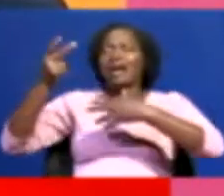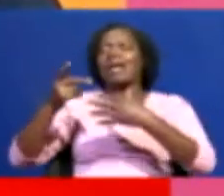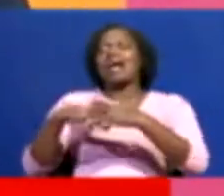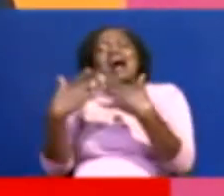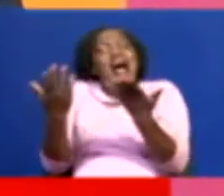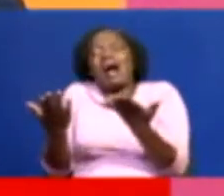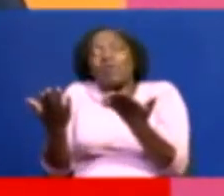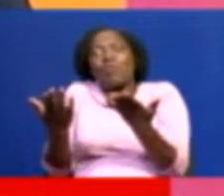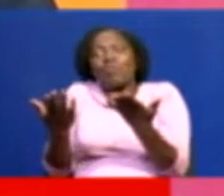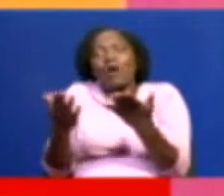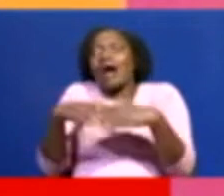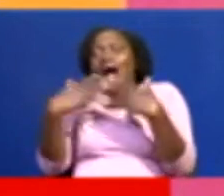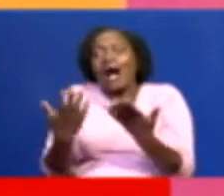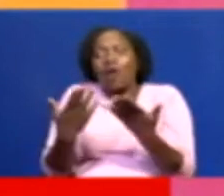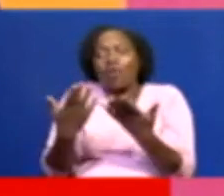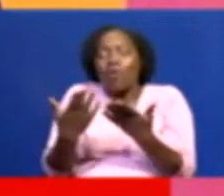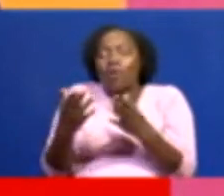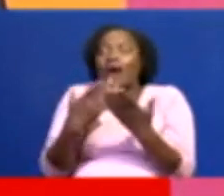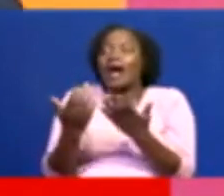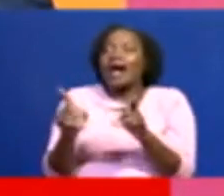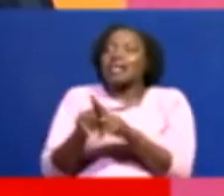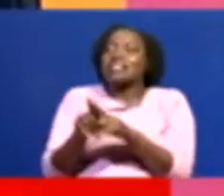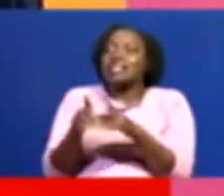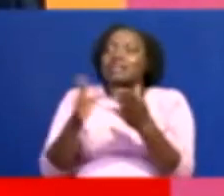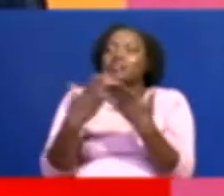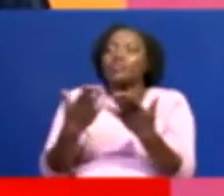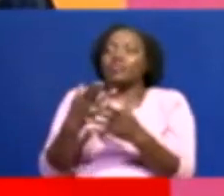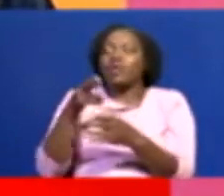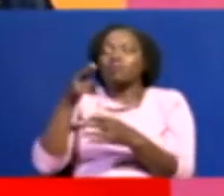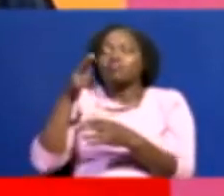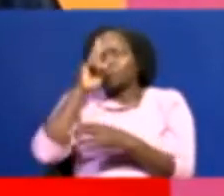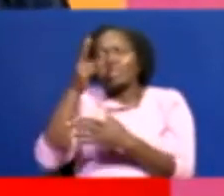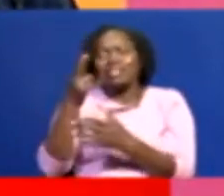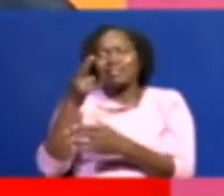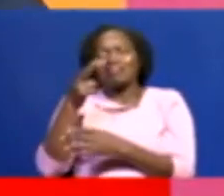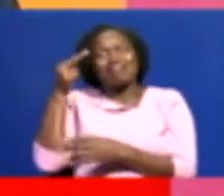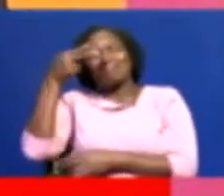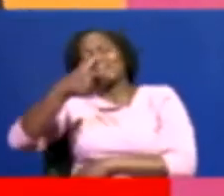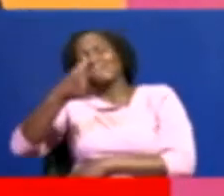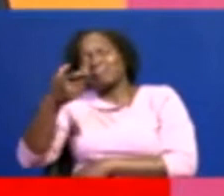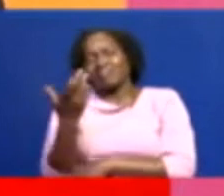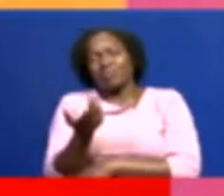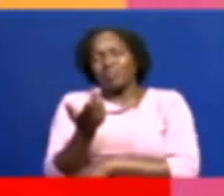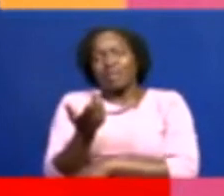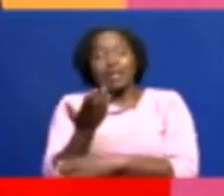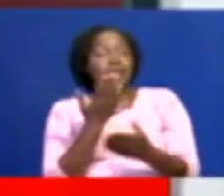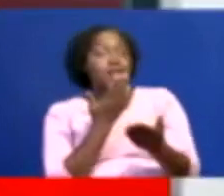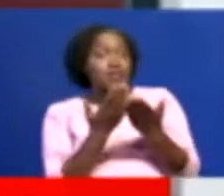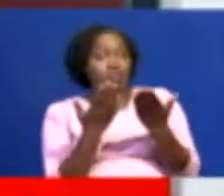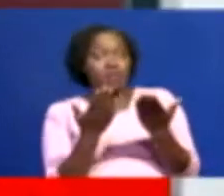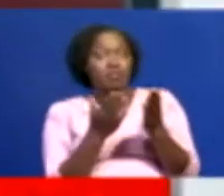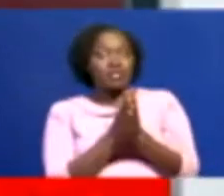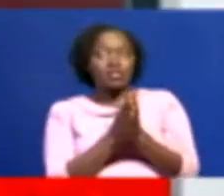that visualized as a weapon by the police so it should be met back with tear gas and live bullets? Maybe to play the devil's